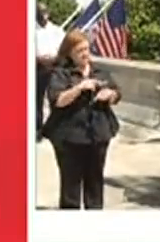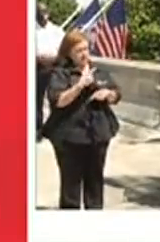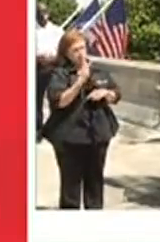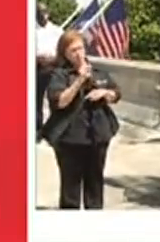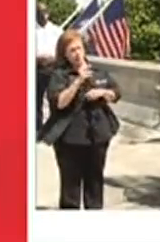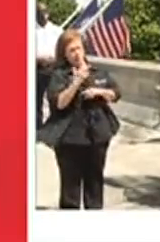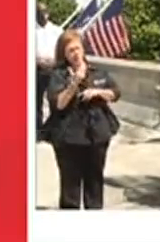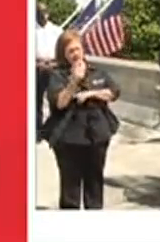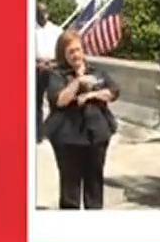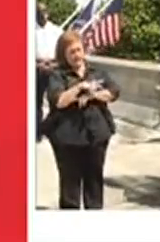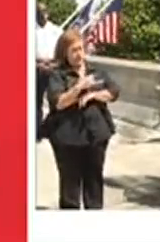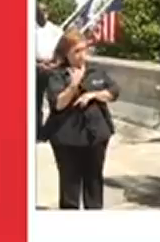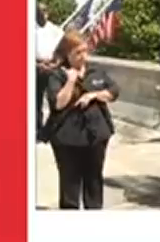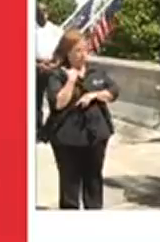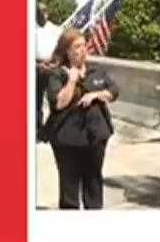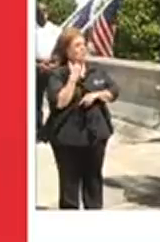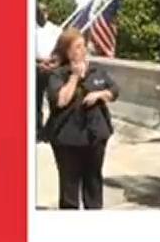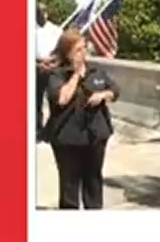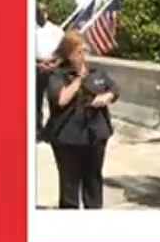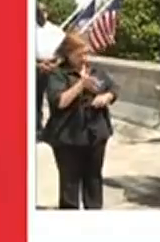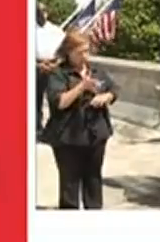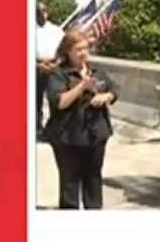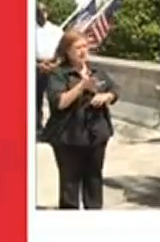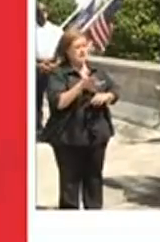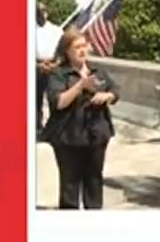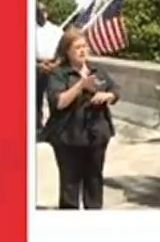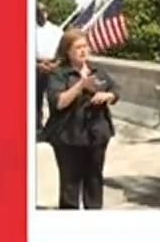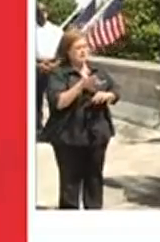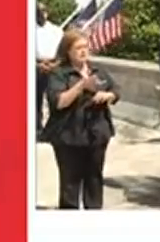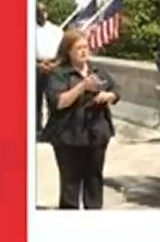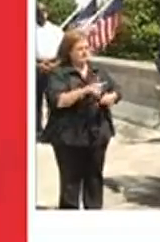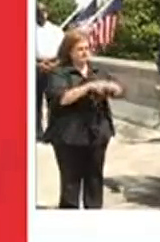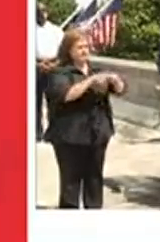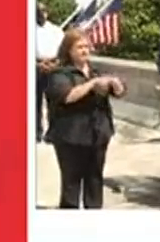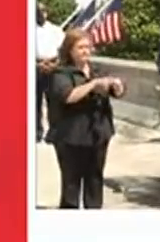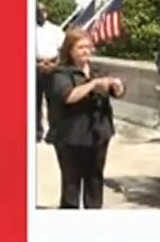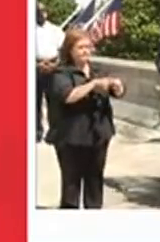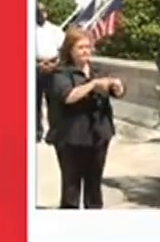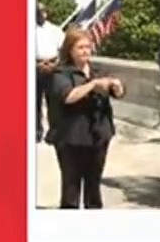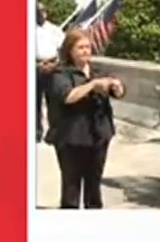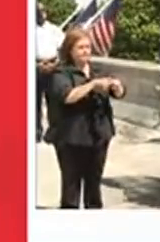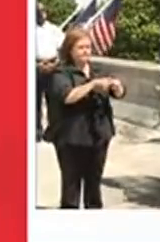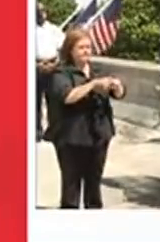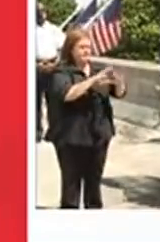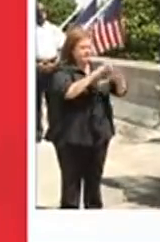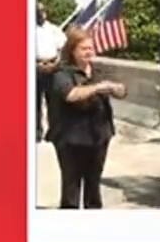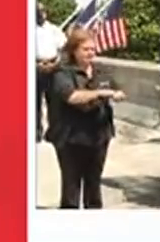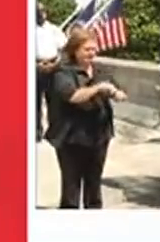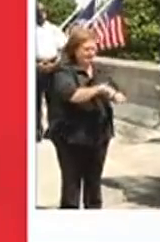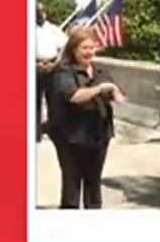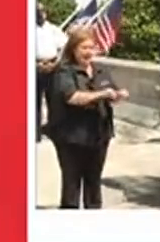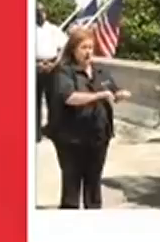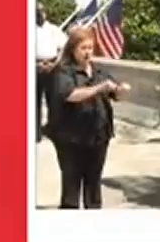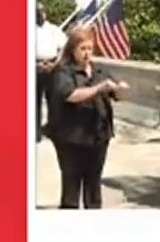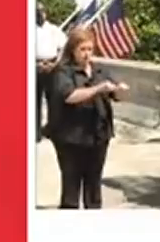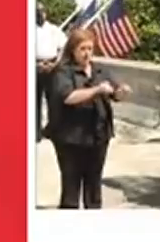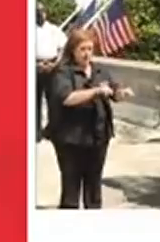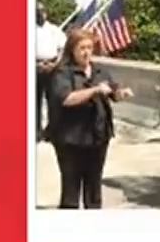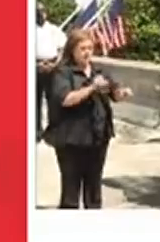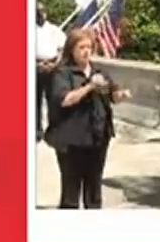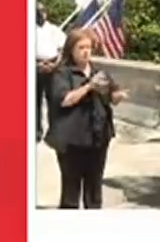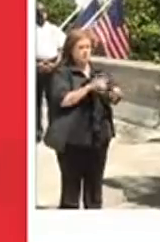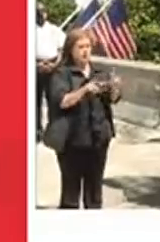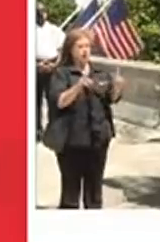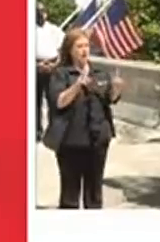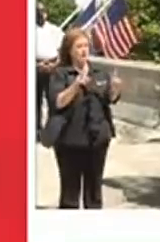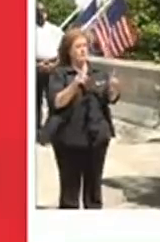ago. There will be a stalling of demolition work over the weekend as they prepare the site as much as they possibly can. But we're